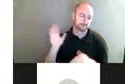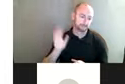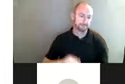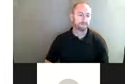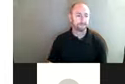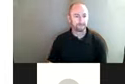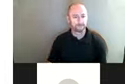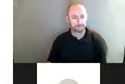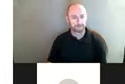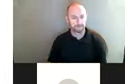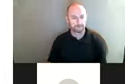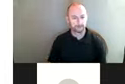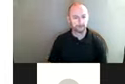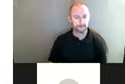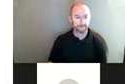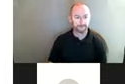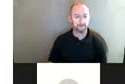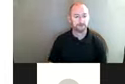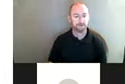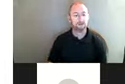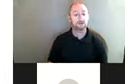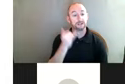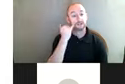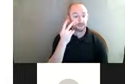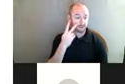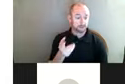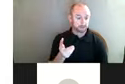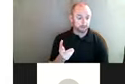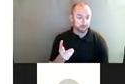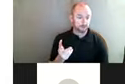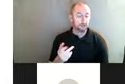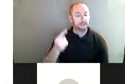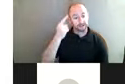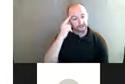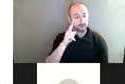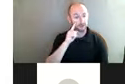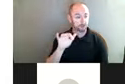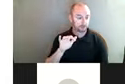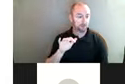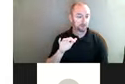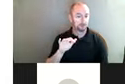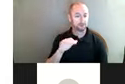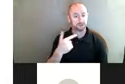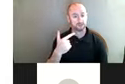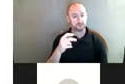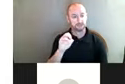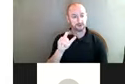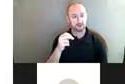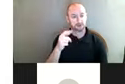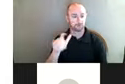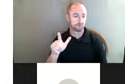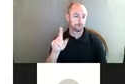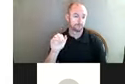16. And this is the final map. If you look at it, you immediately think it looks kind of like the geological map in terms of the